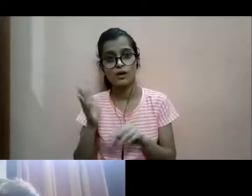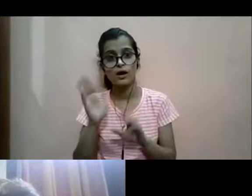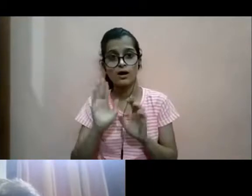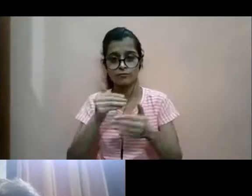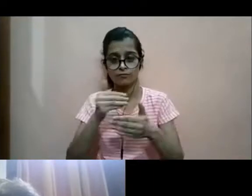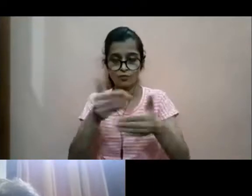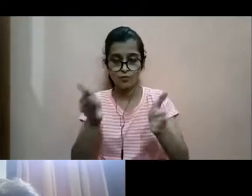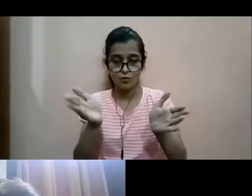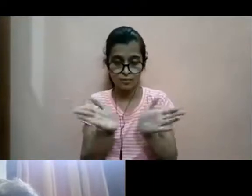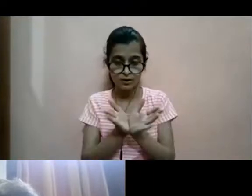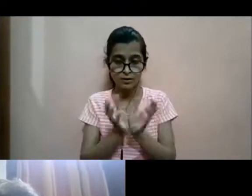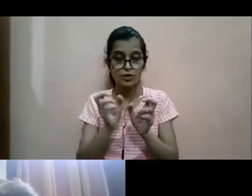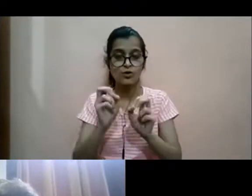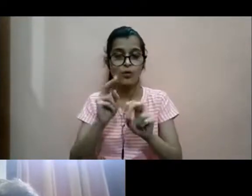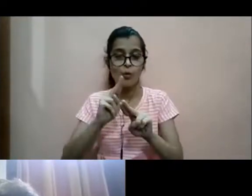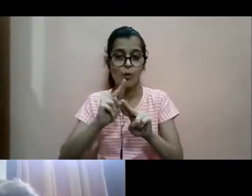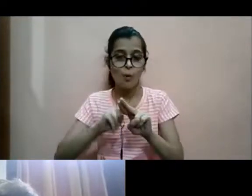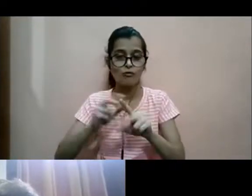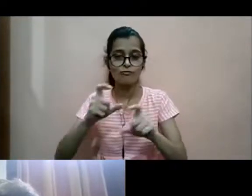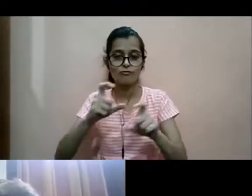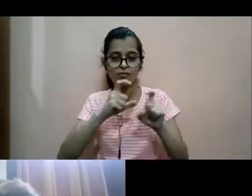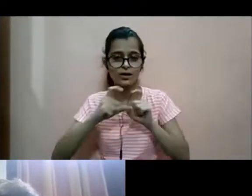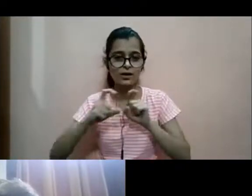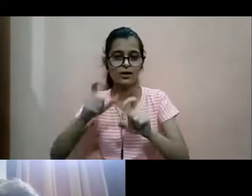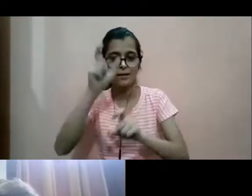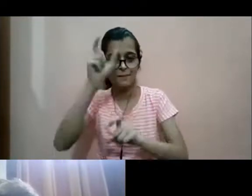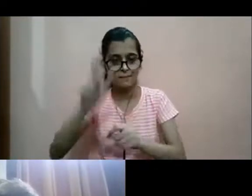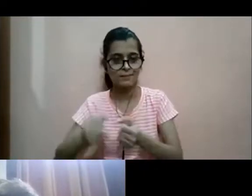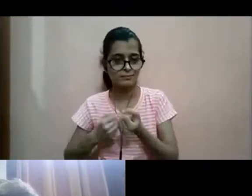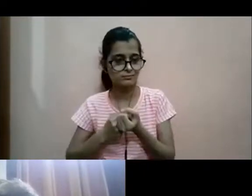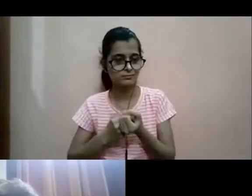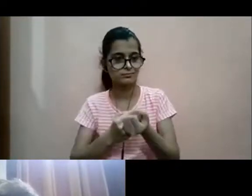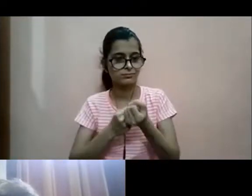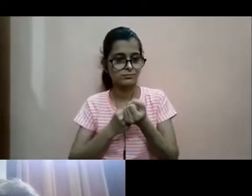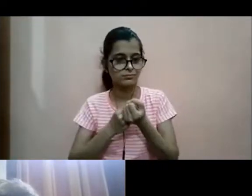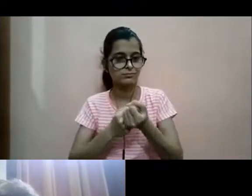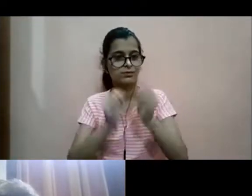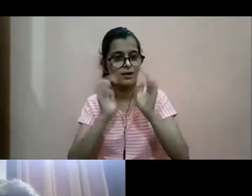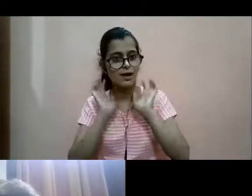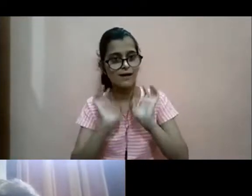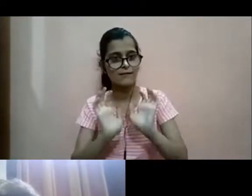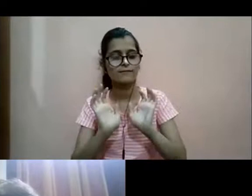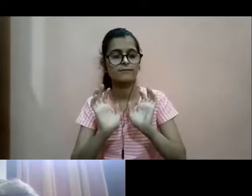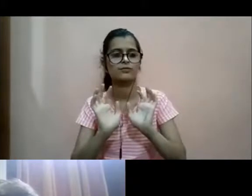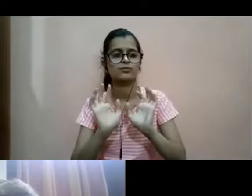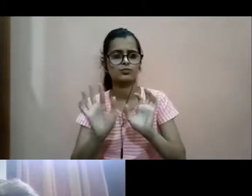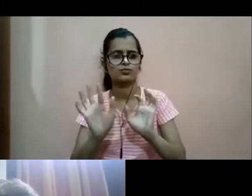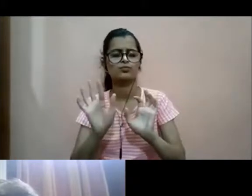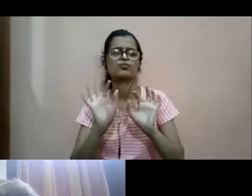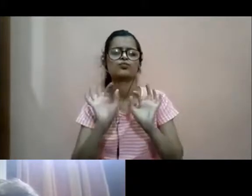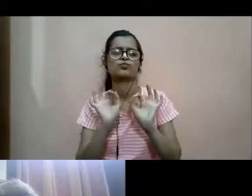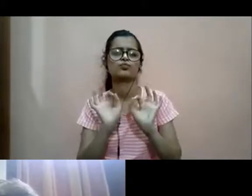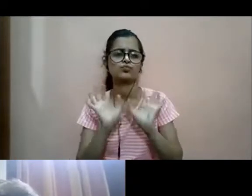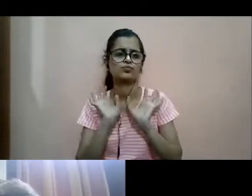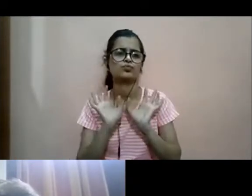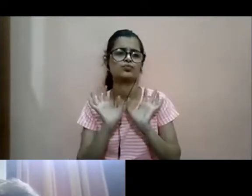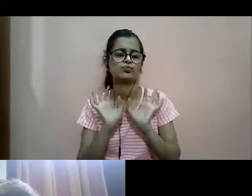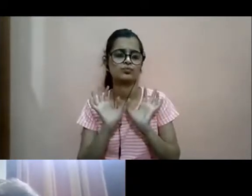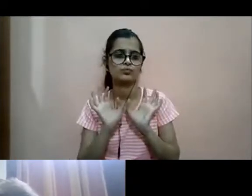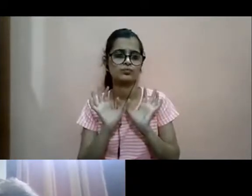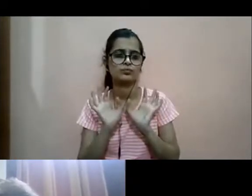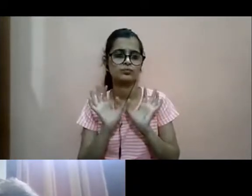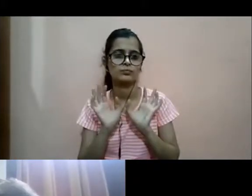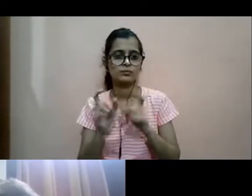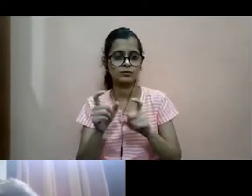where one person cares for someone in one way and the cared